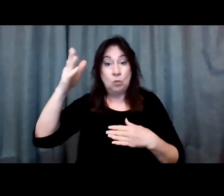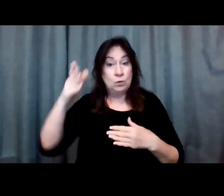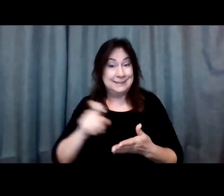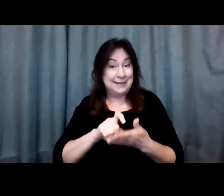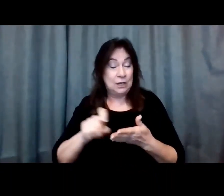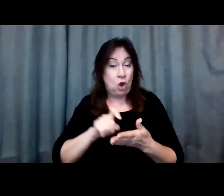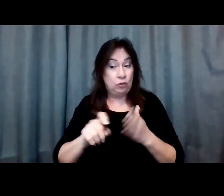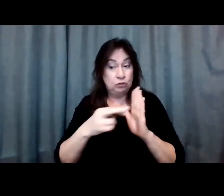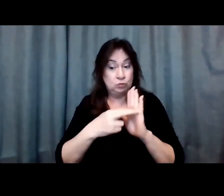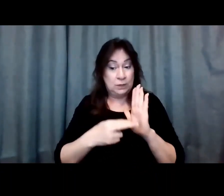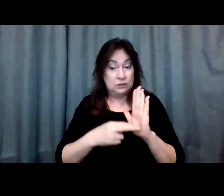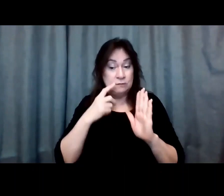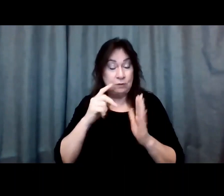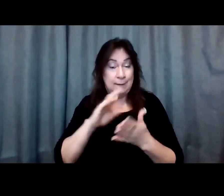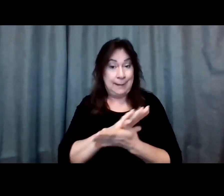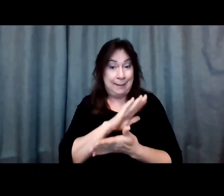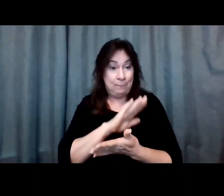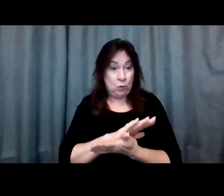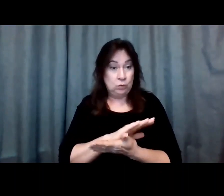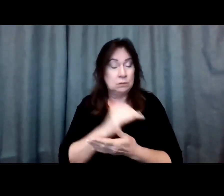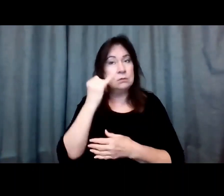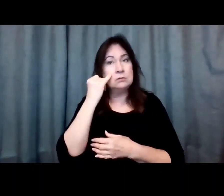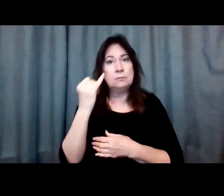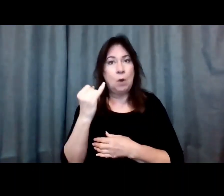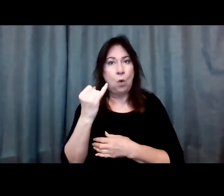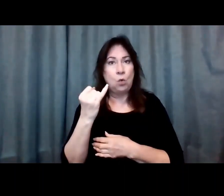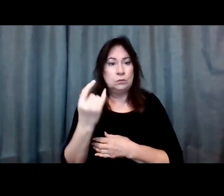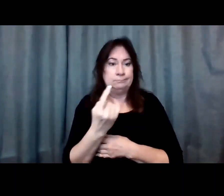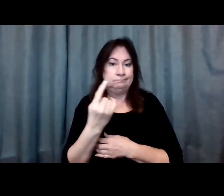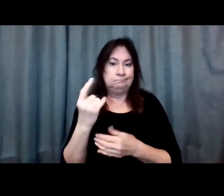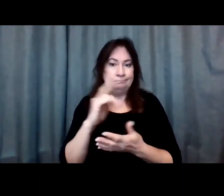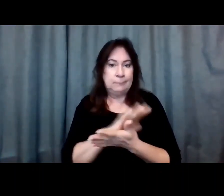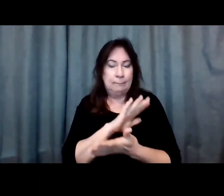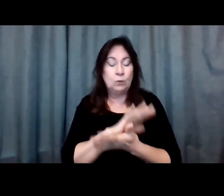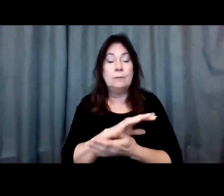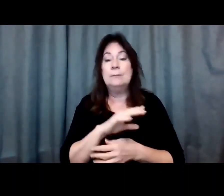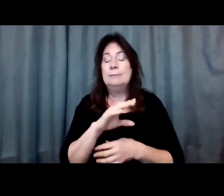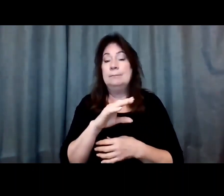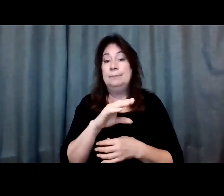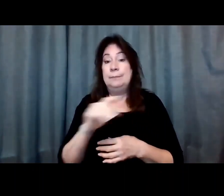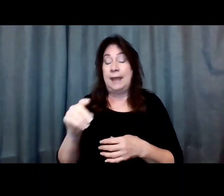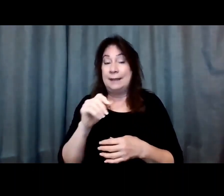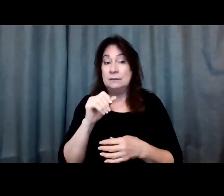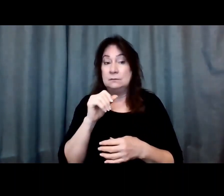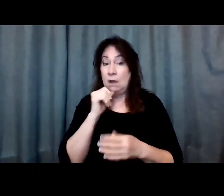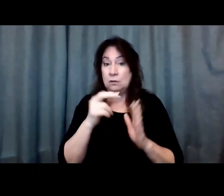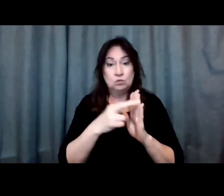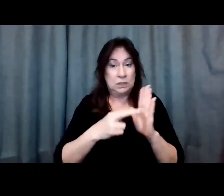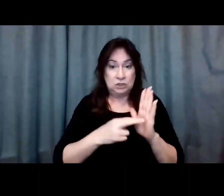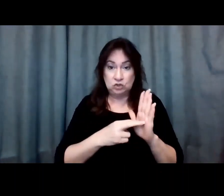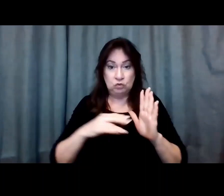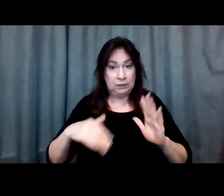authors registered for a paper, let's say it's a sole authored paper and you haven't registered, your paper will